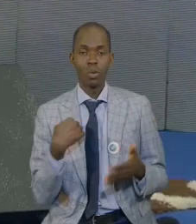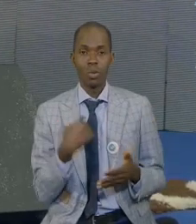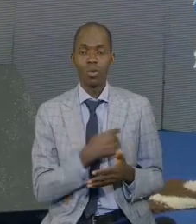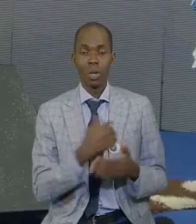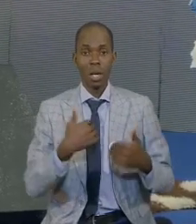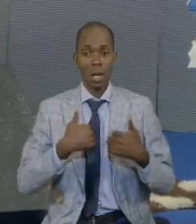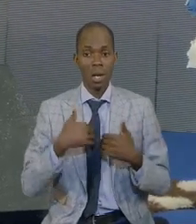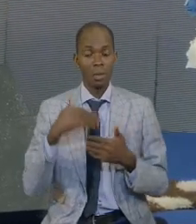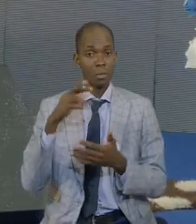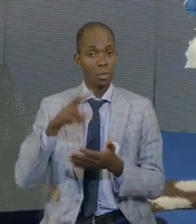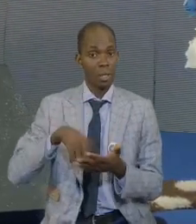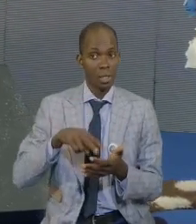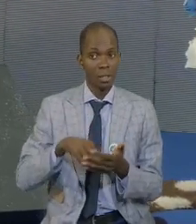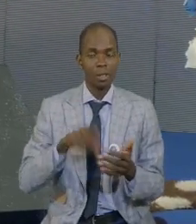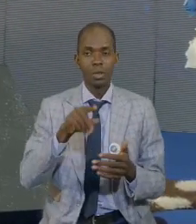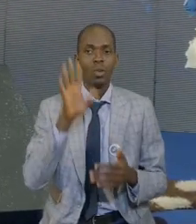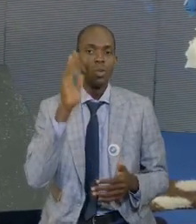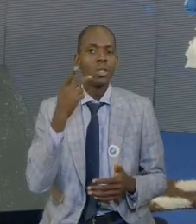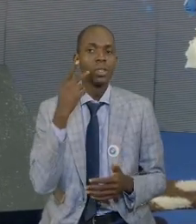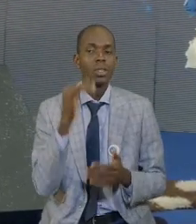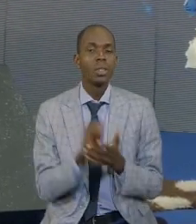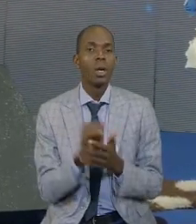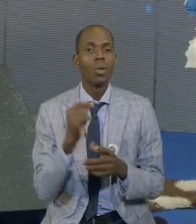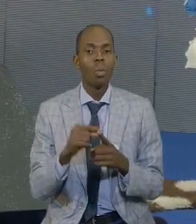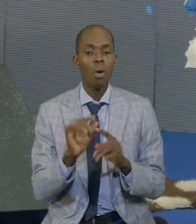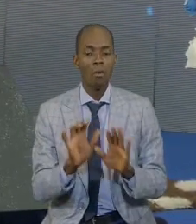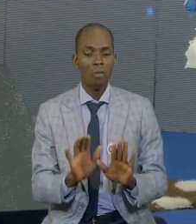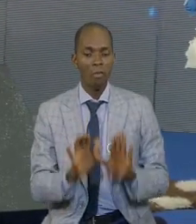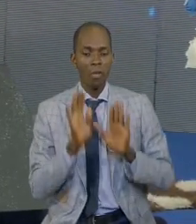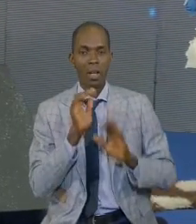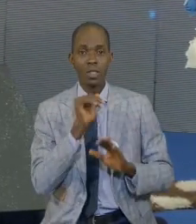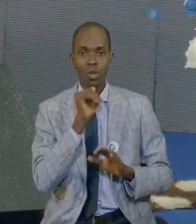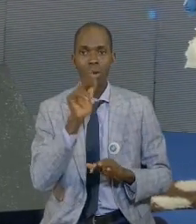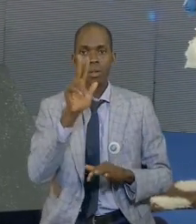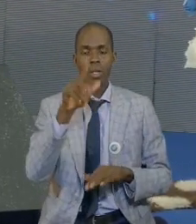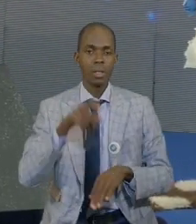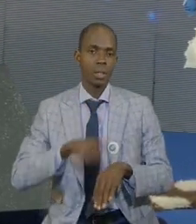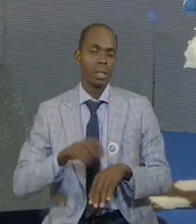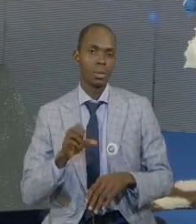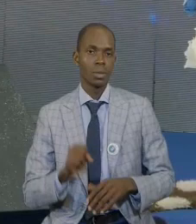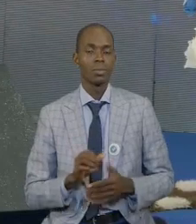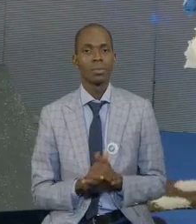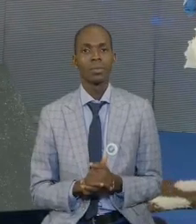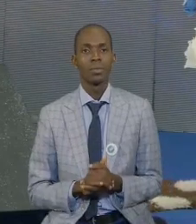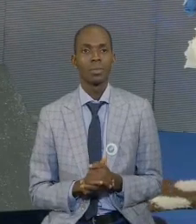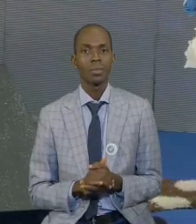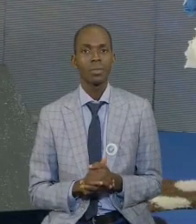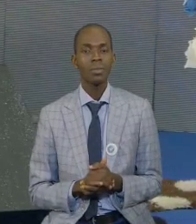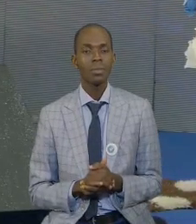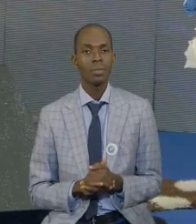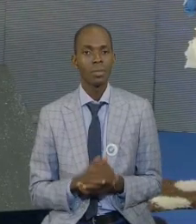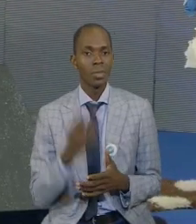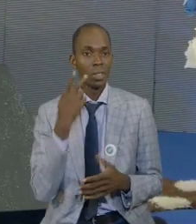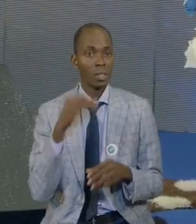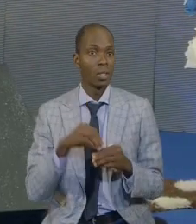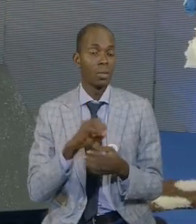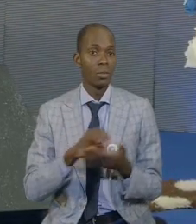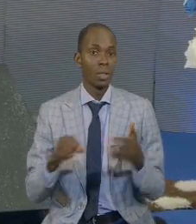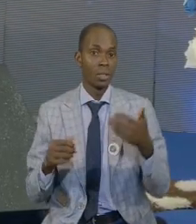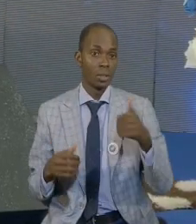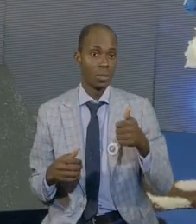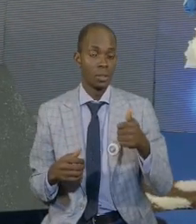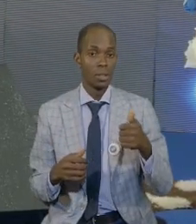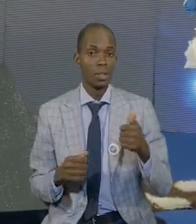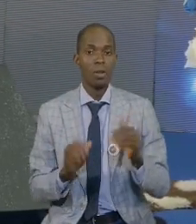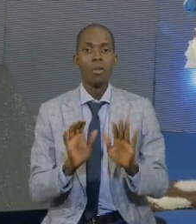we find fear not three times look at verse 10. fear